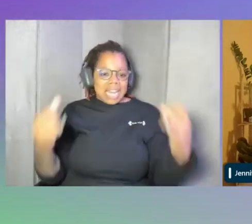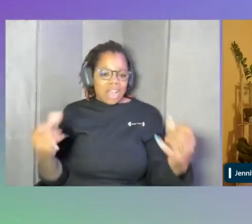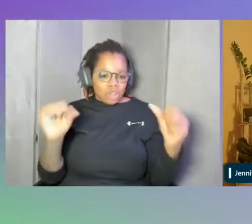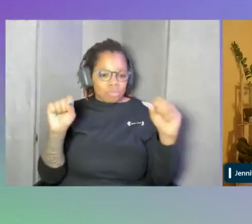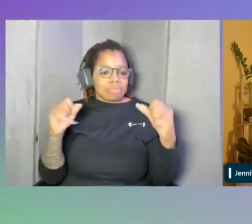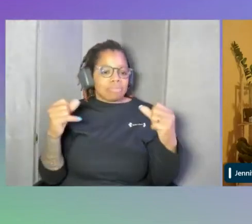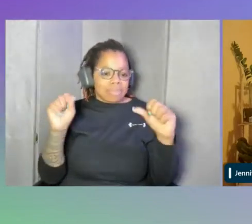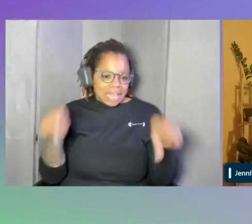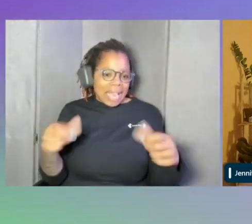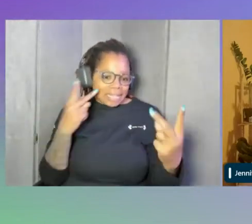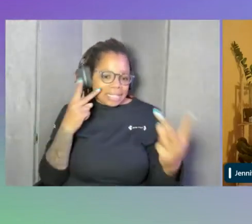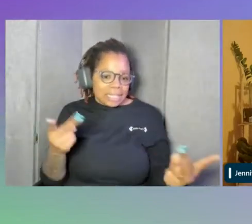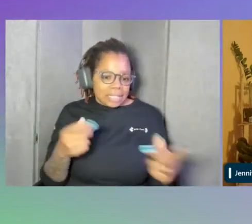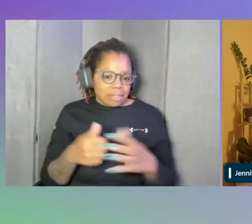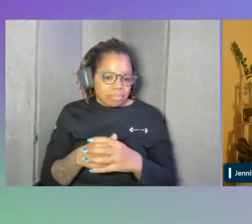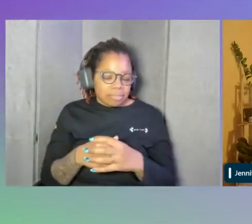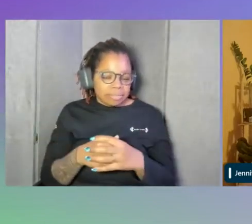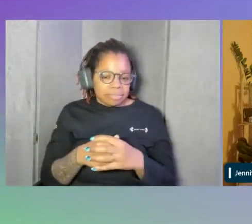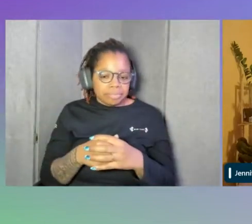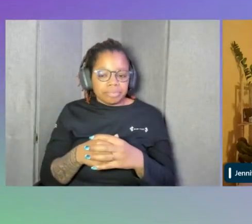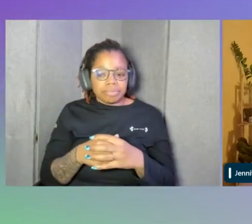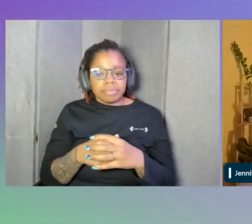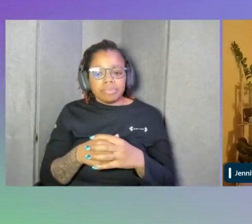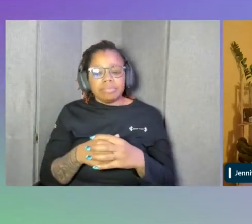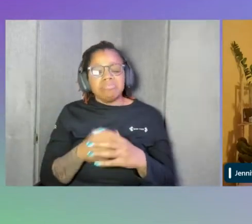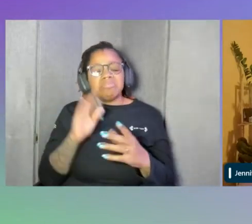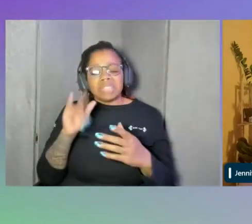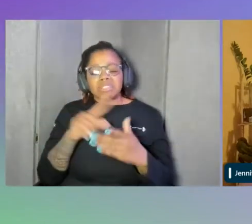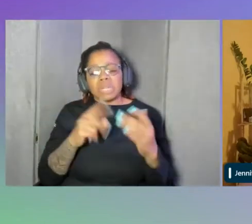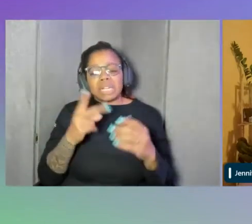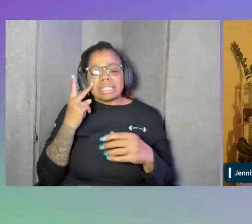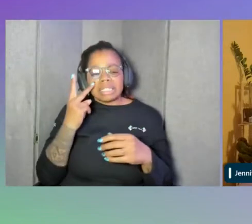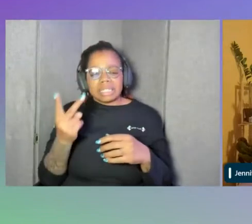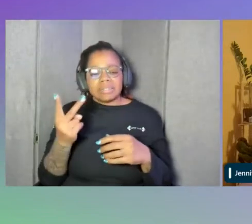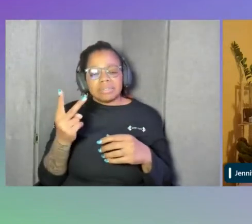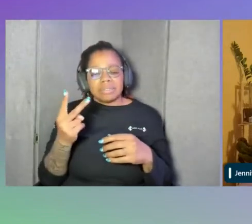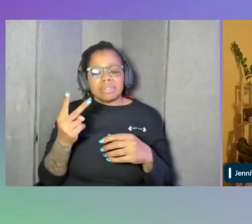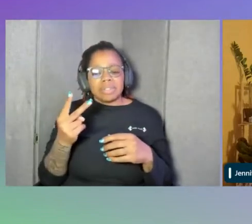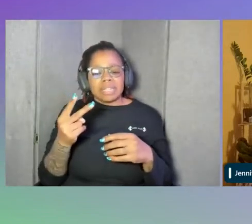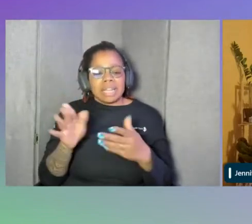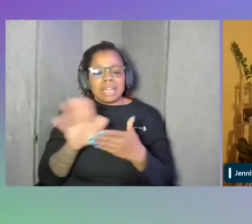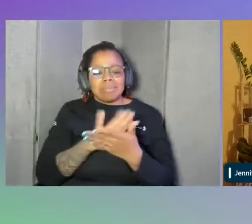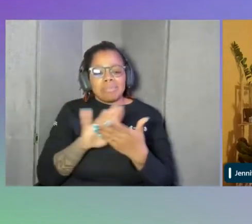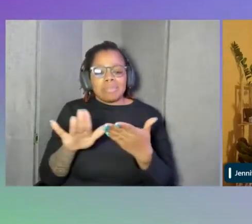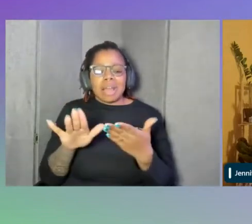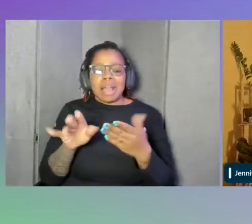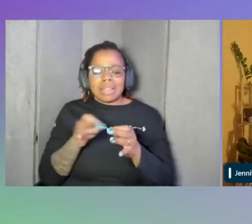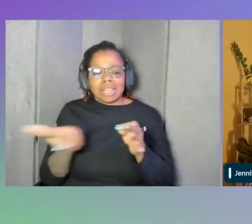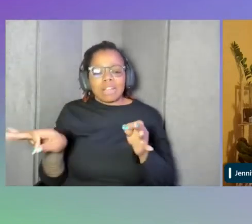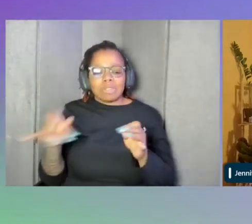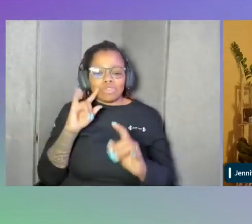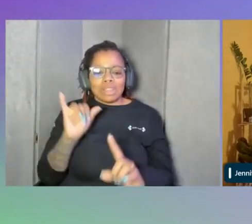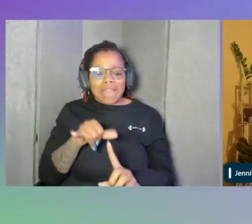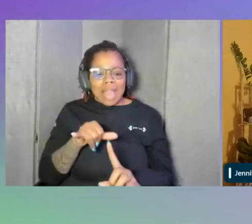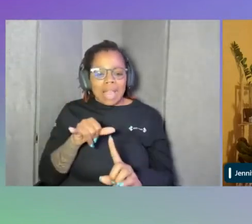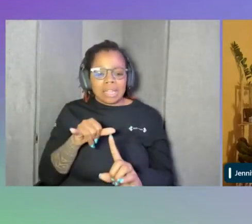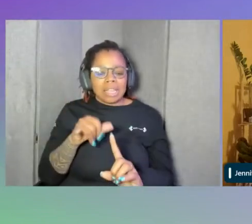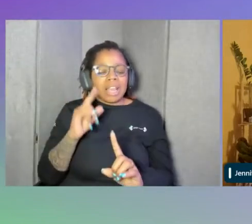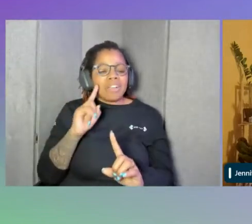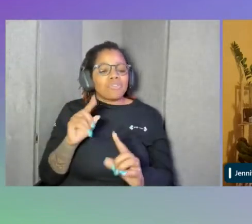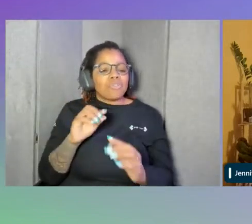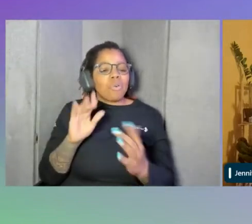consume. So that's what I see the plain language examples are for. It's to reach a